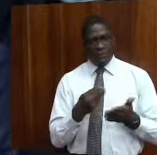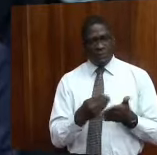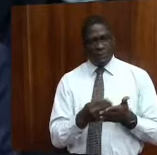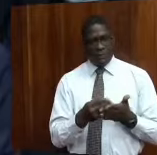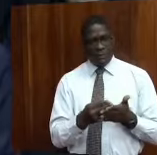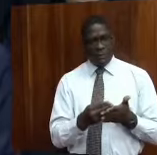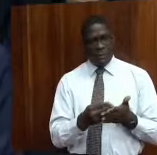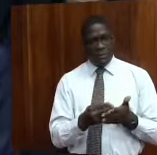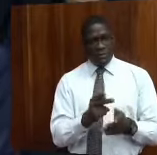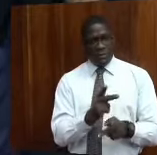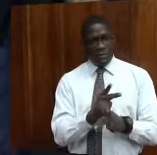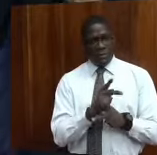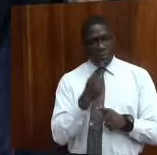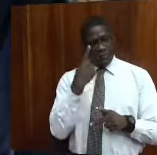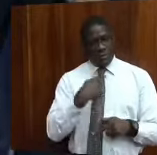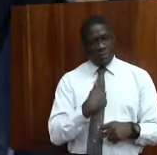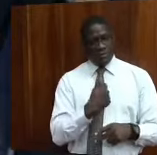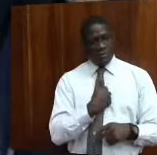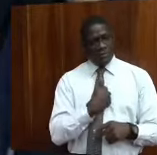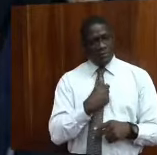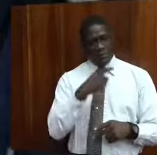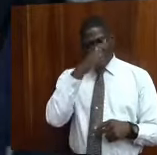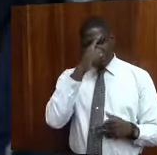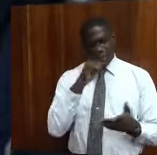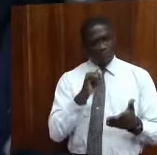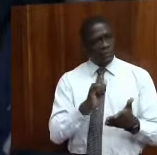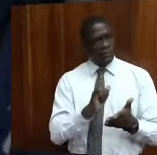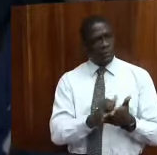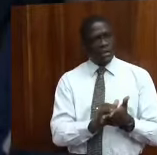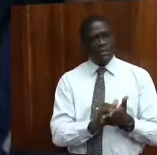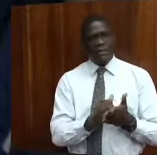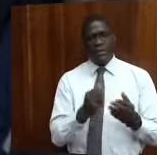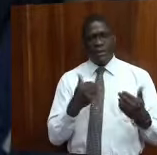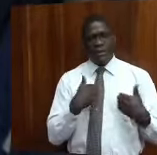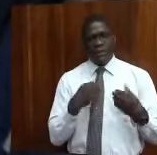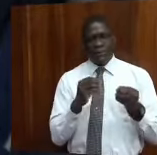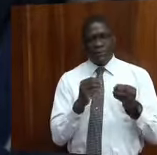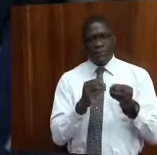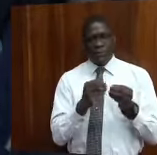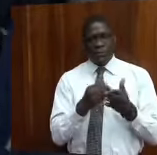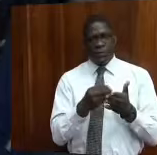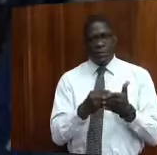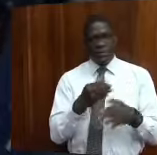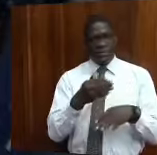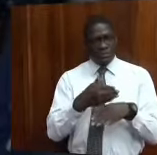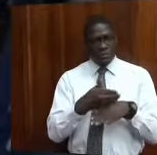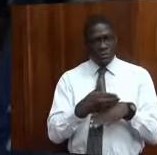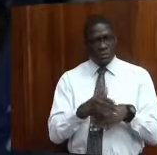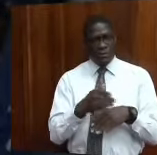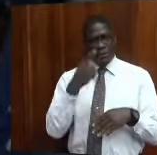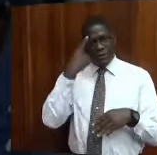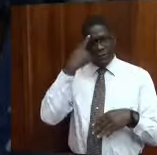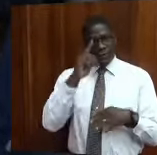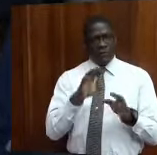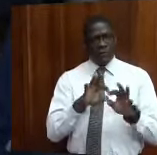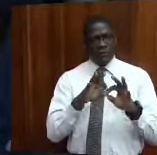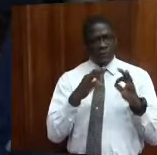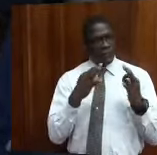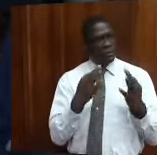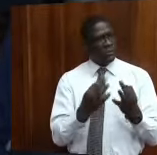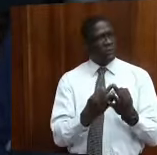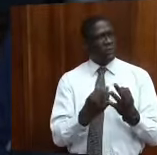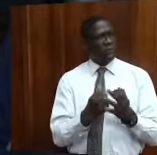$112.43 under the new personal allowance of $25,000. This increase in disposable income equates to